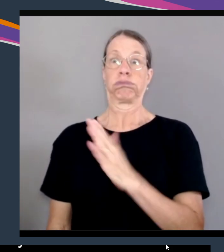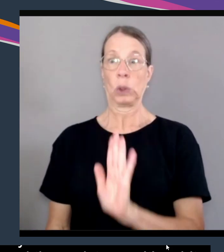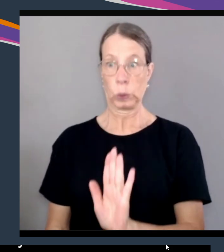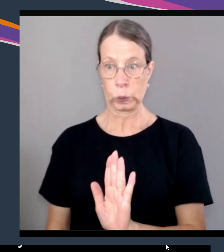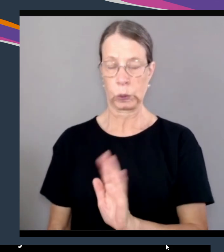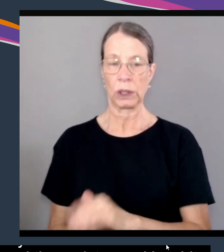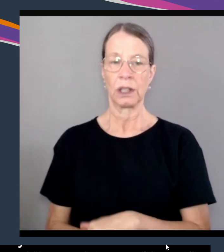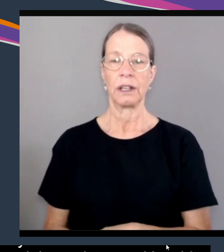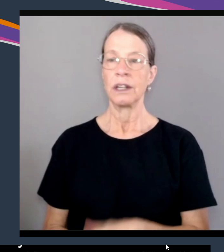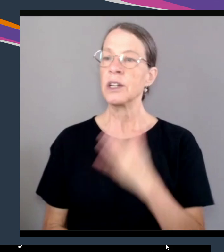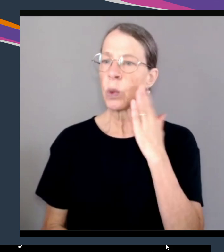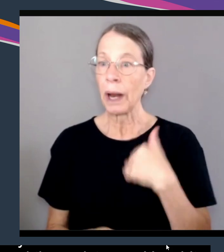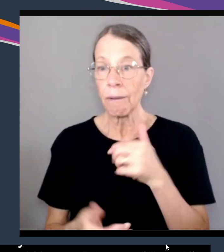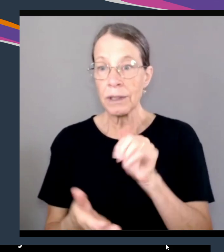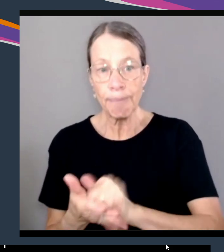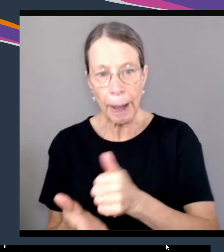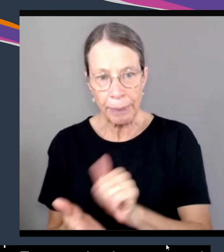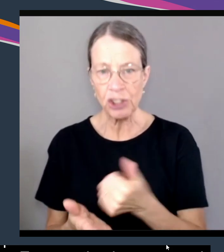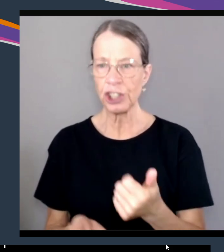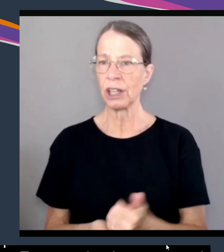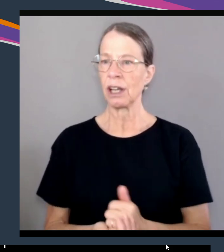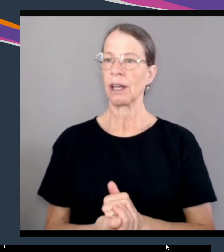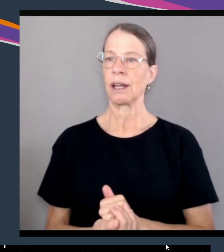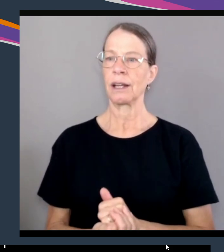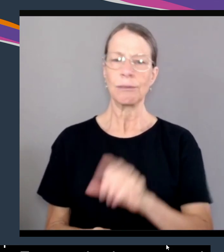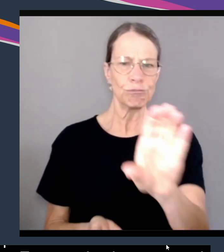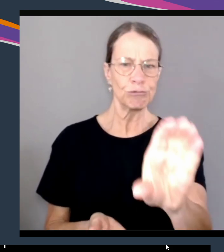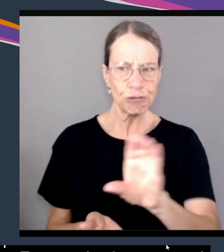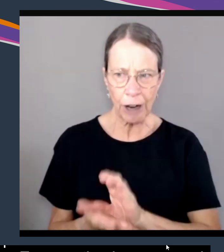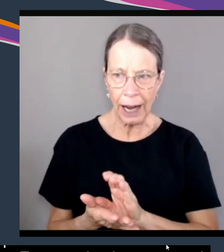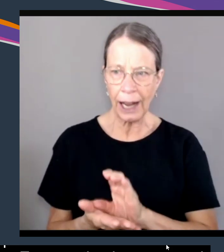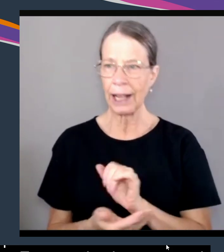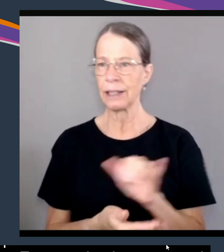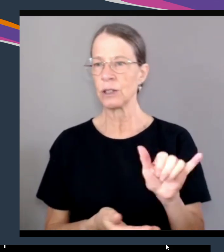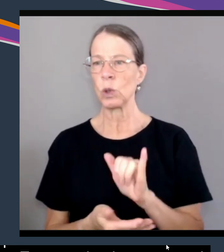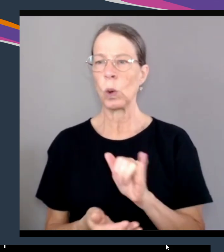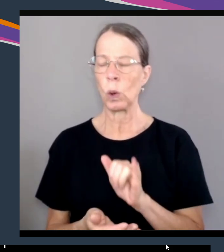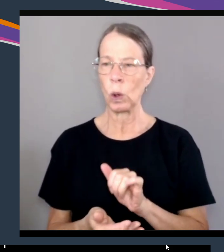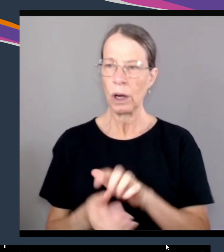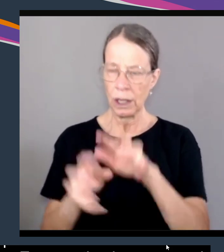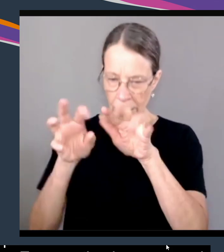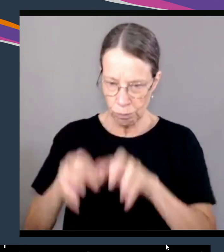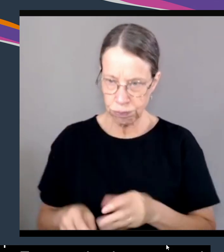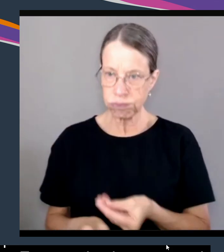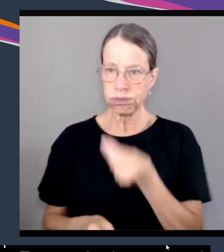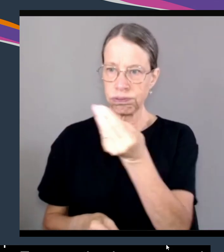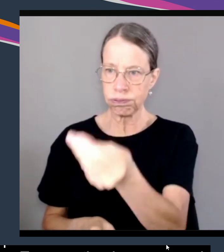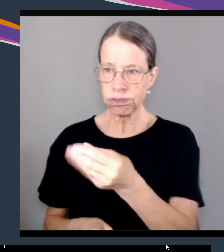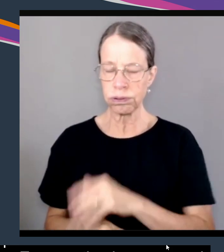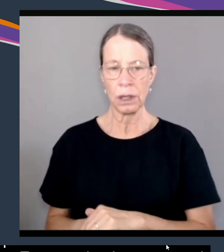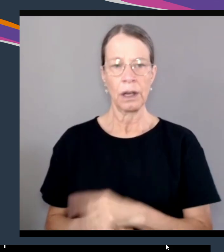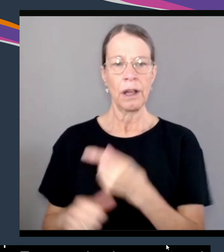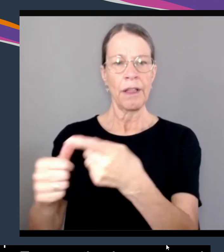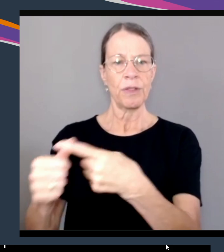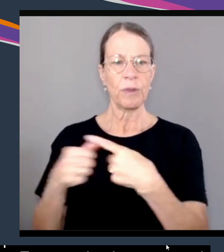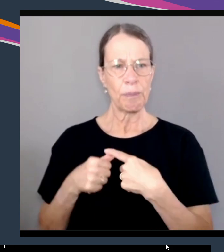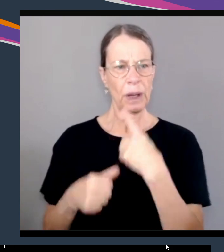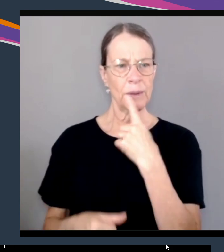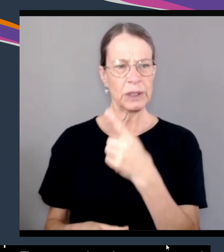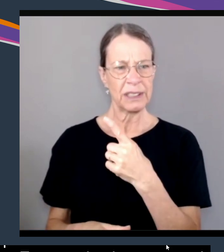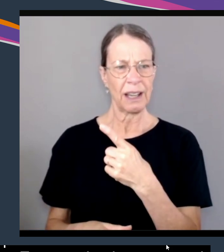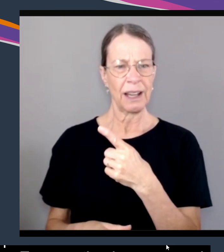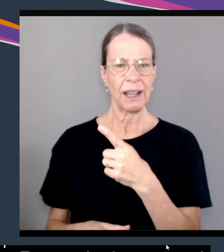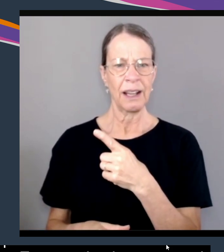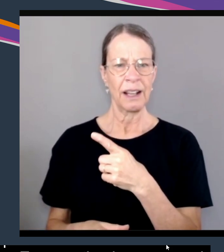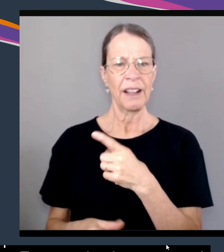getting grants or putting in papers, I would get the reply back, what you're doing is not really